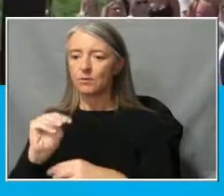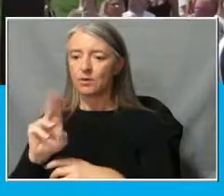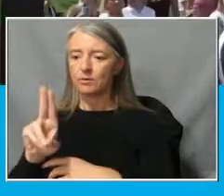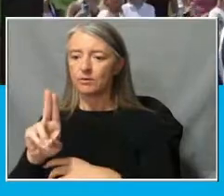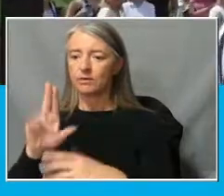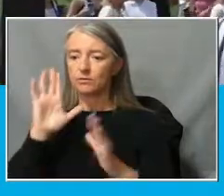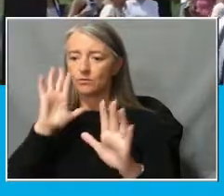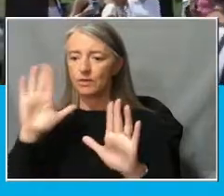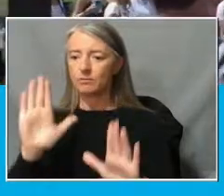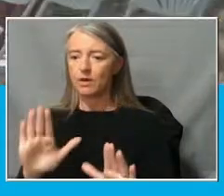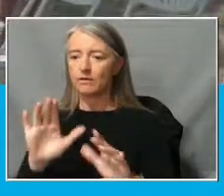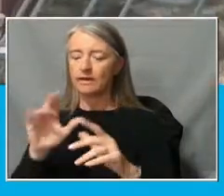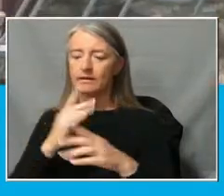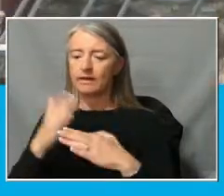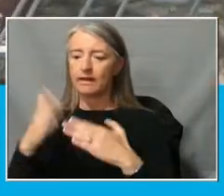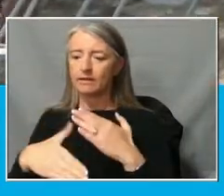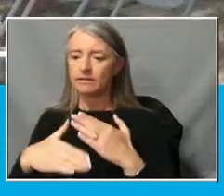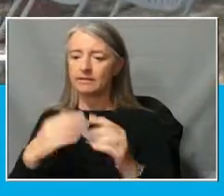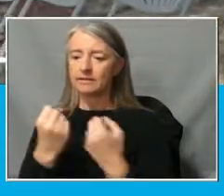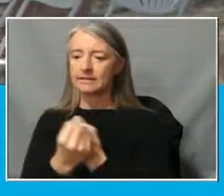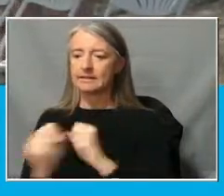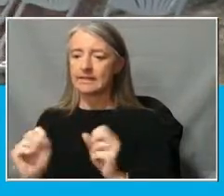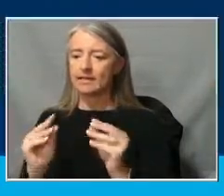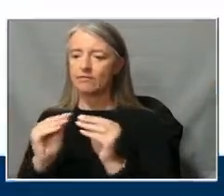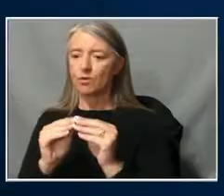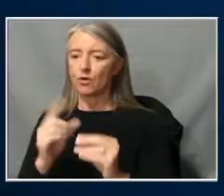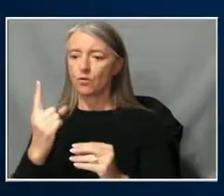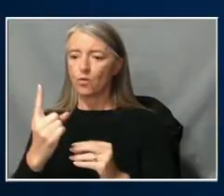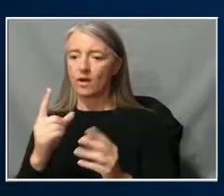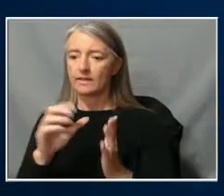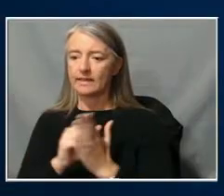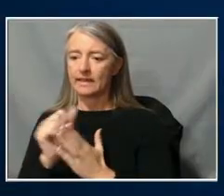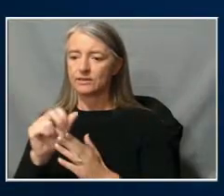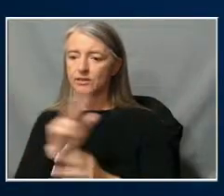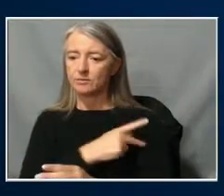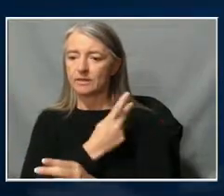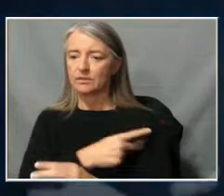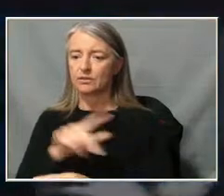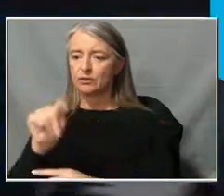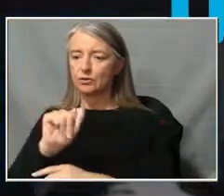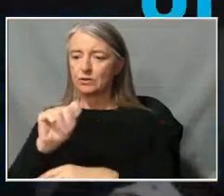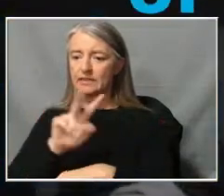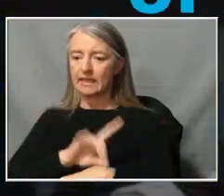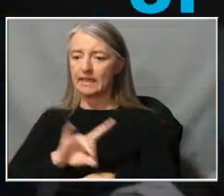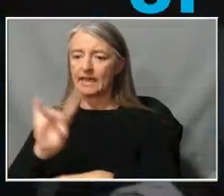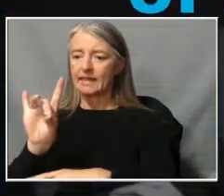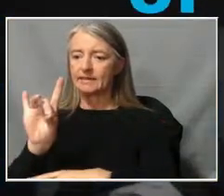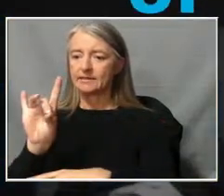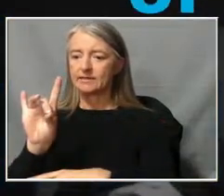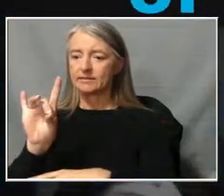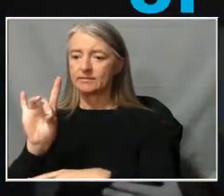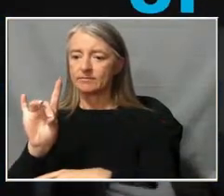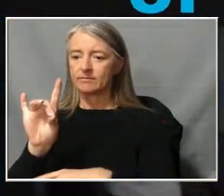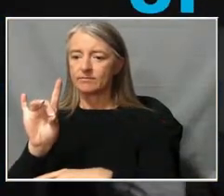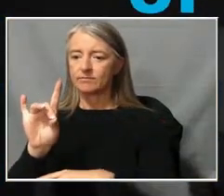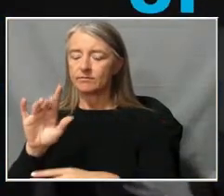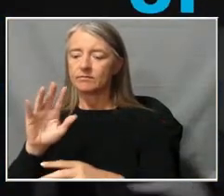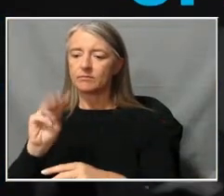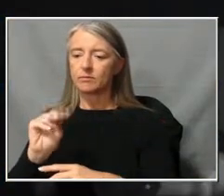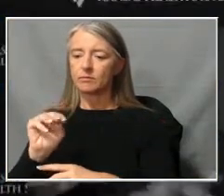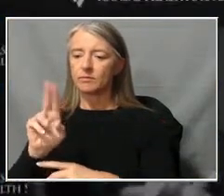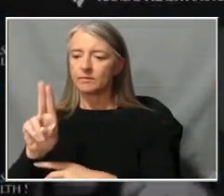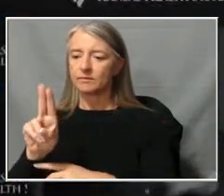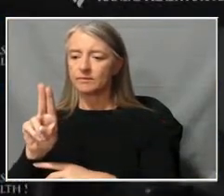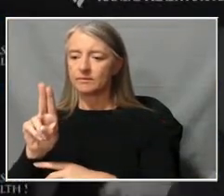remarkable outcome that is helping save more than one cancer patient. Tuesday at 8. Subscribe to our Morning Medical